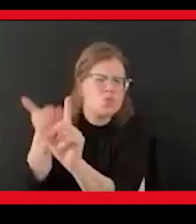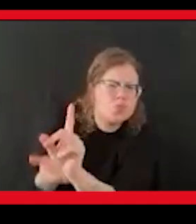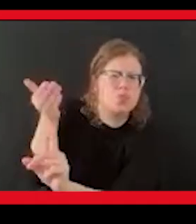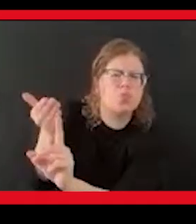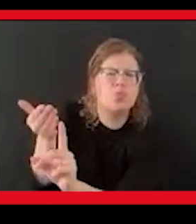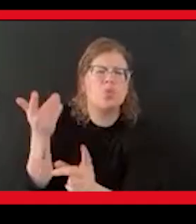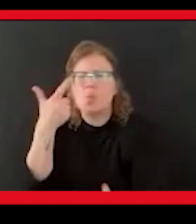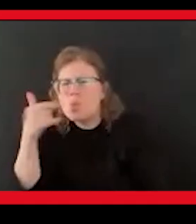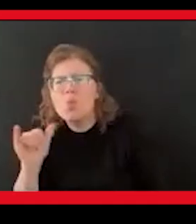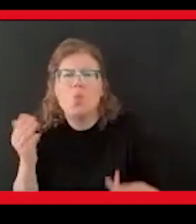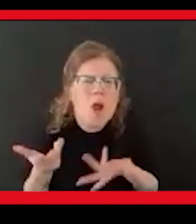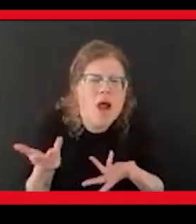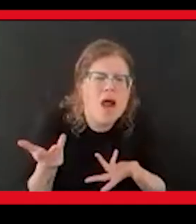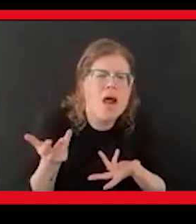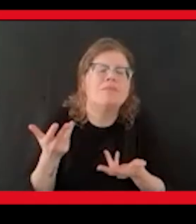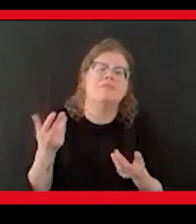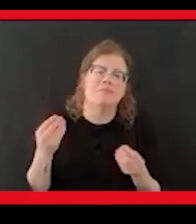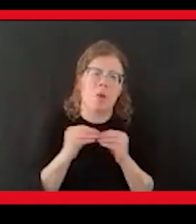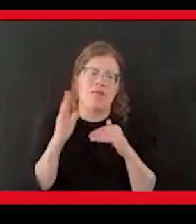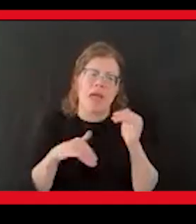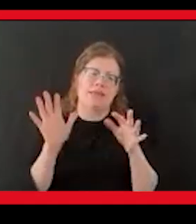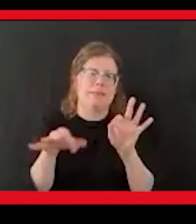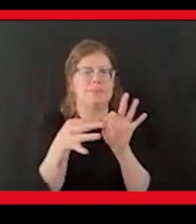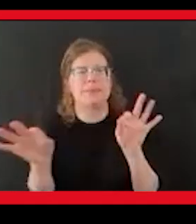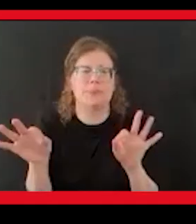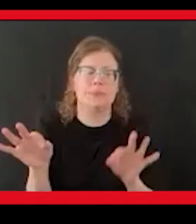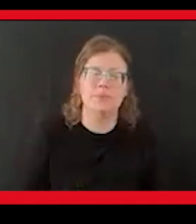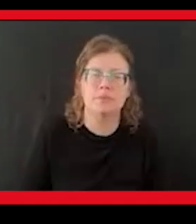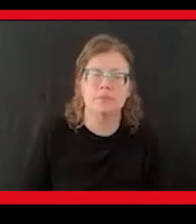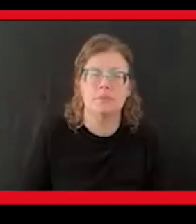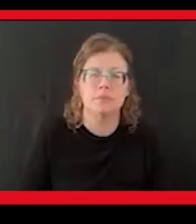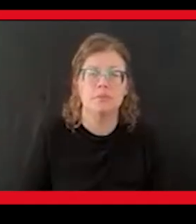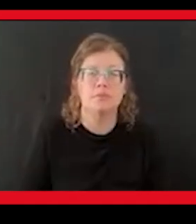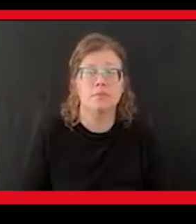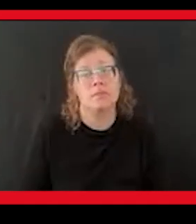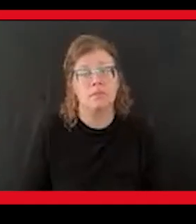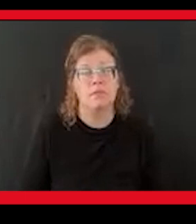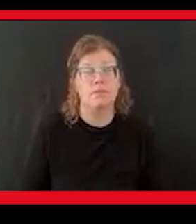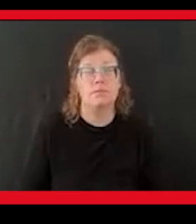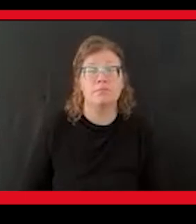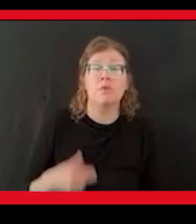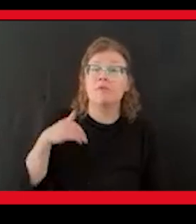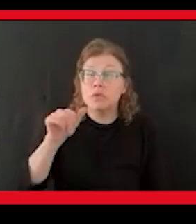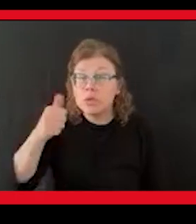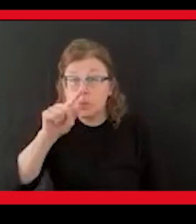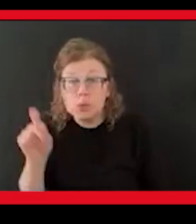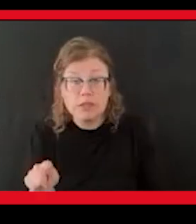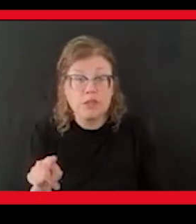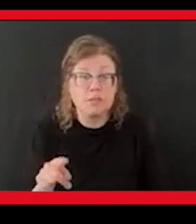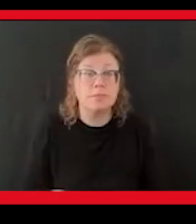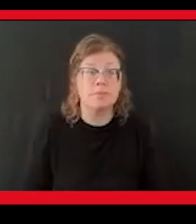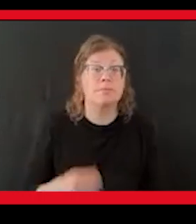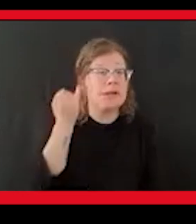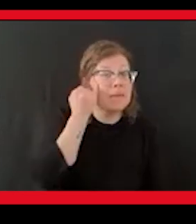Imagine if the assessor doesn't know anything about your organization. What would be relevant to include?